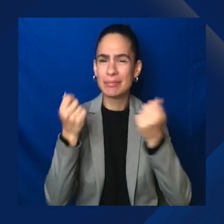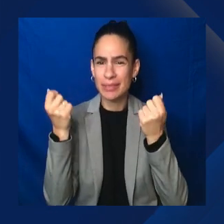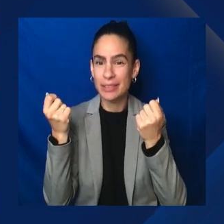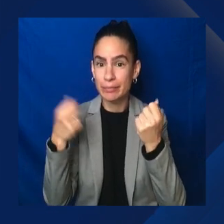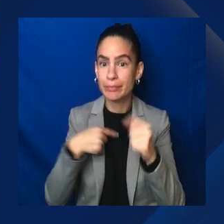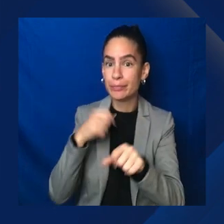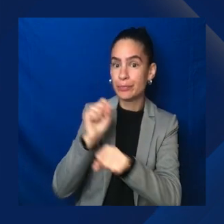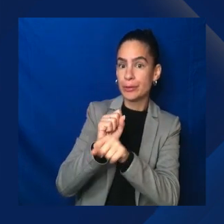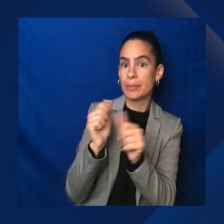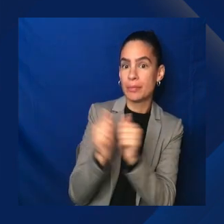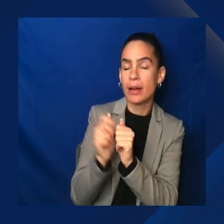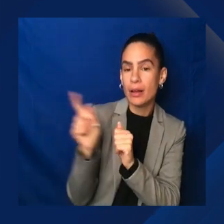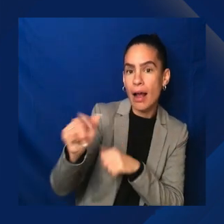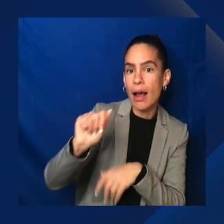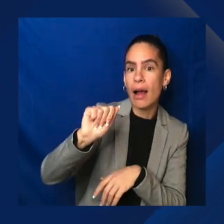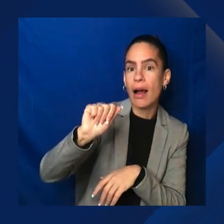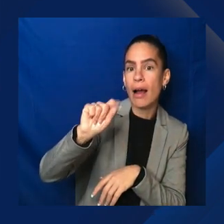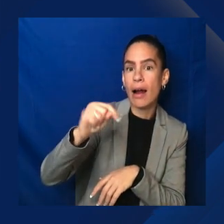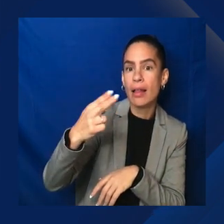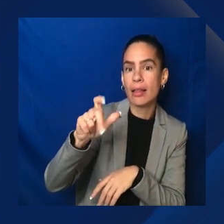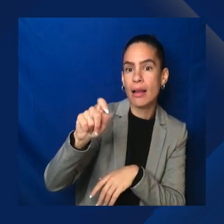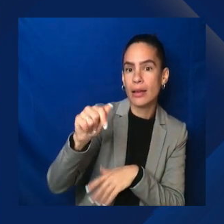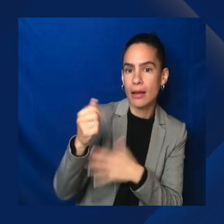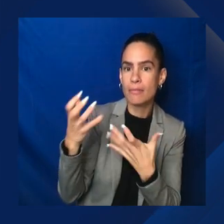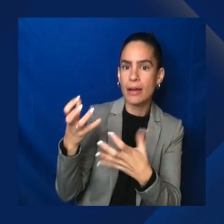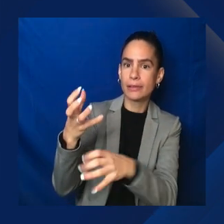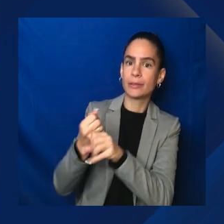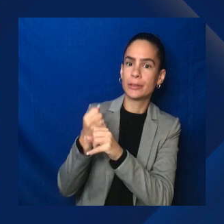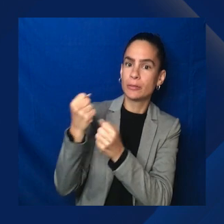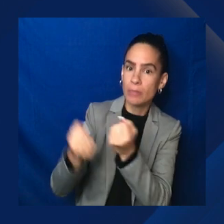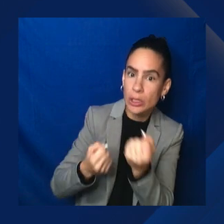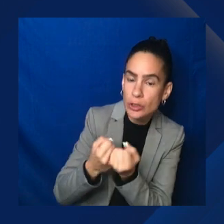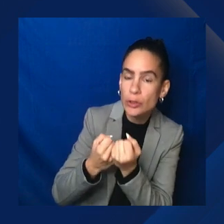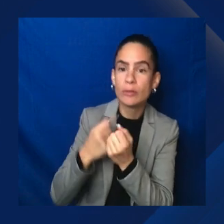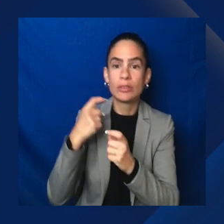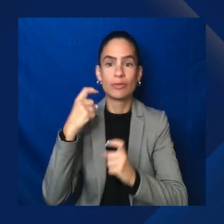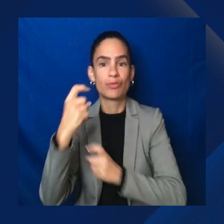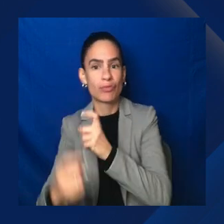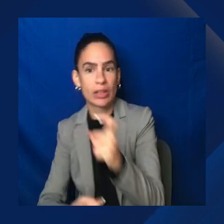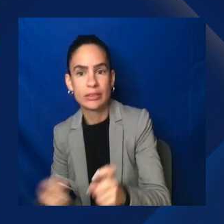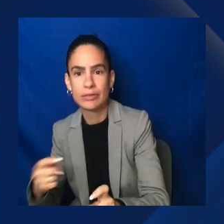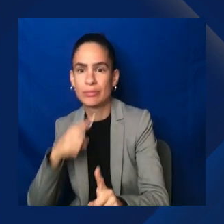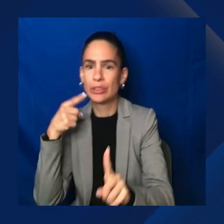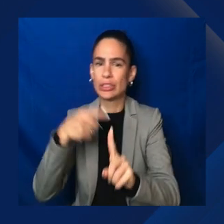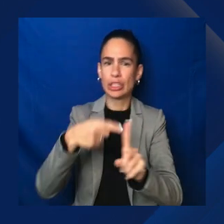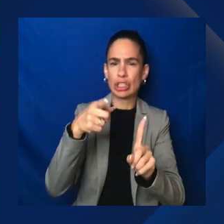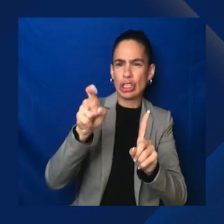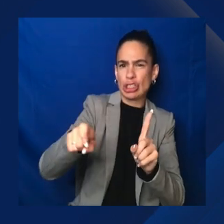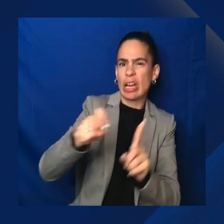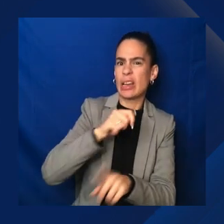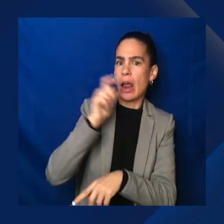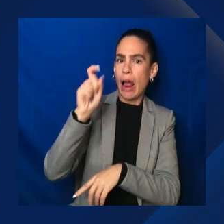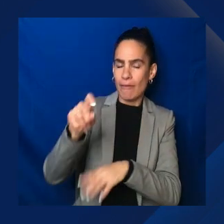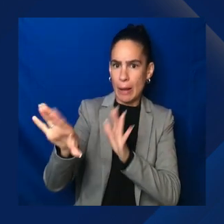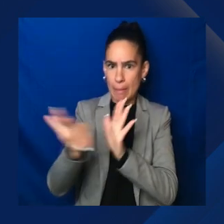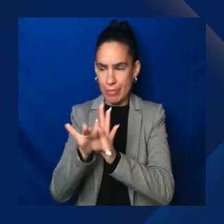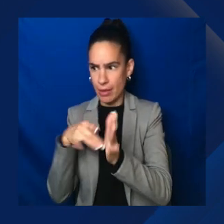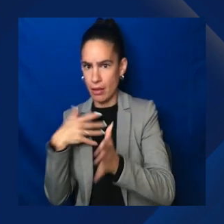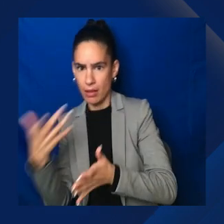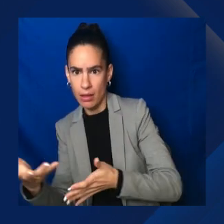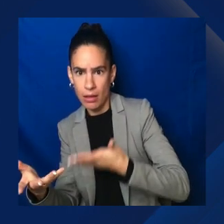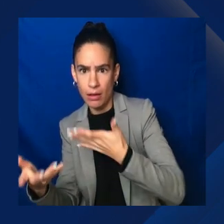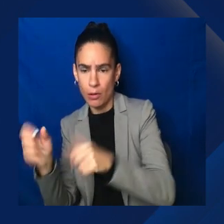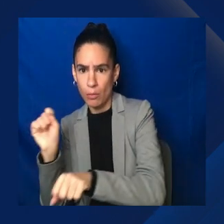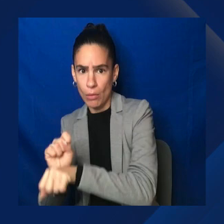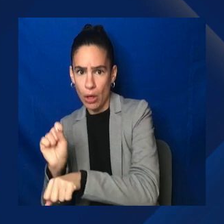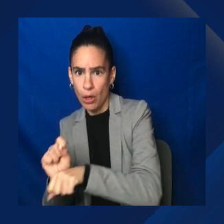support these women. You know, I don't think you should have to choose between your profession and having a family, you know, to be able to do both and be able to do both